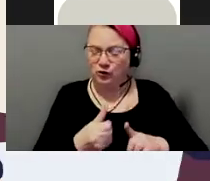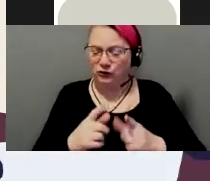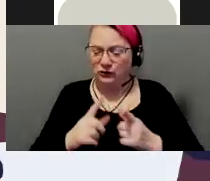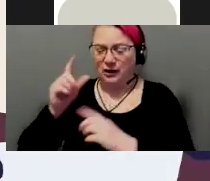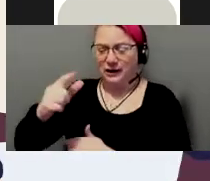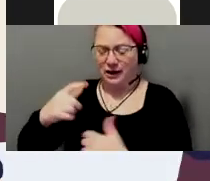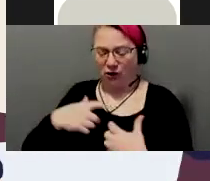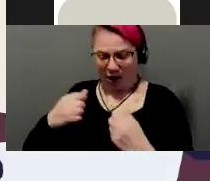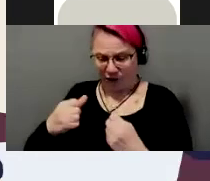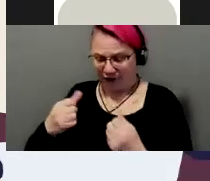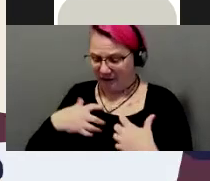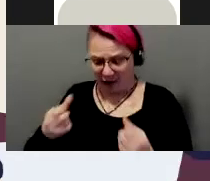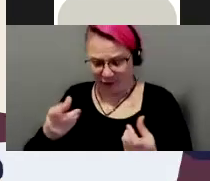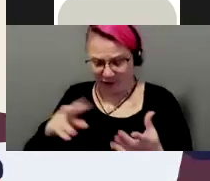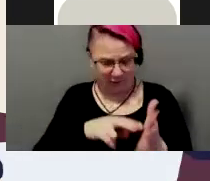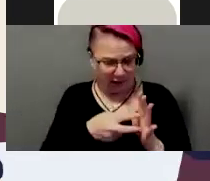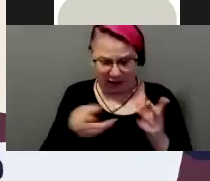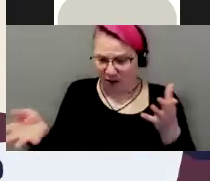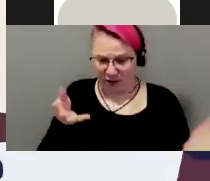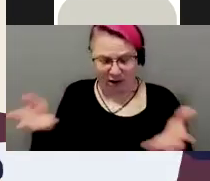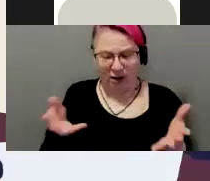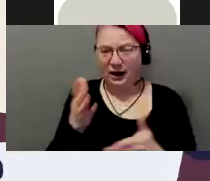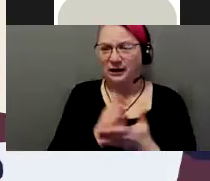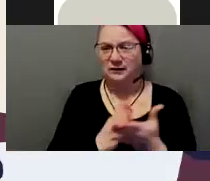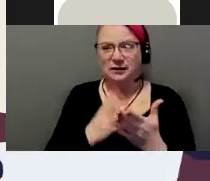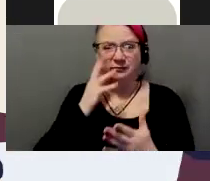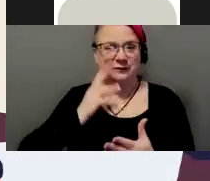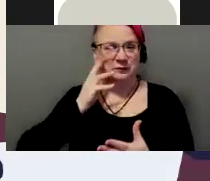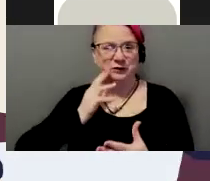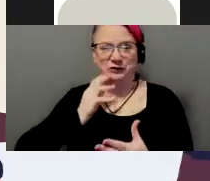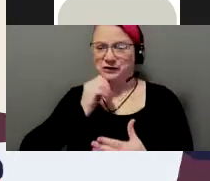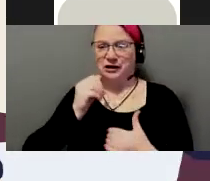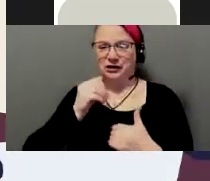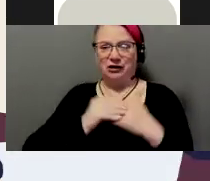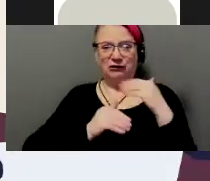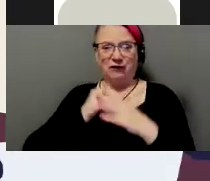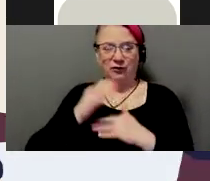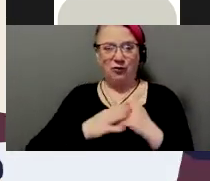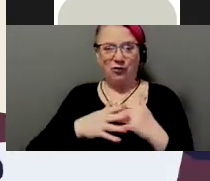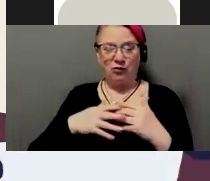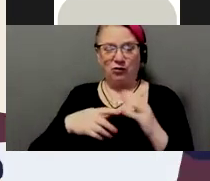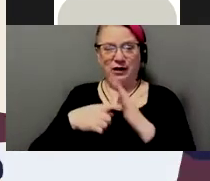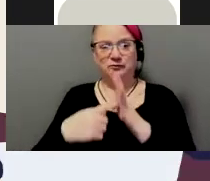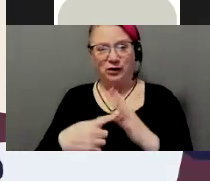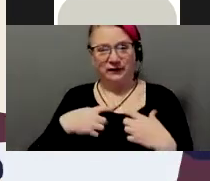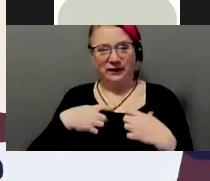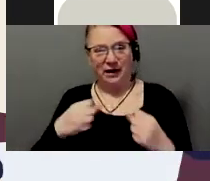as healthy, and some experience discomfort and difficulty with expressing healthy sexuality throughout their lives.